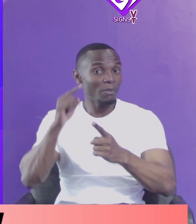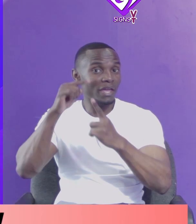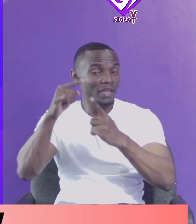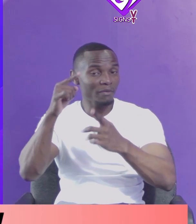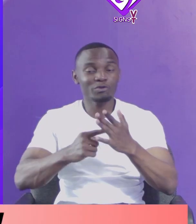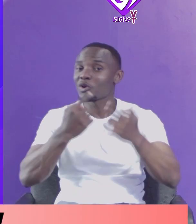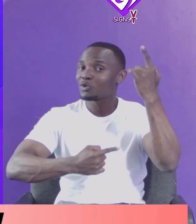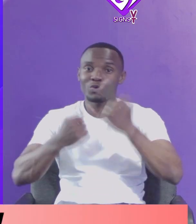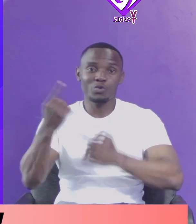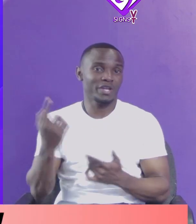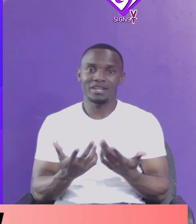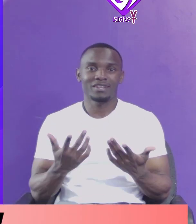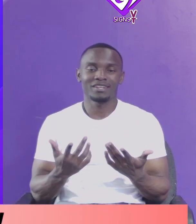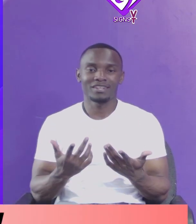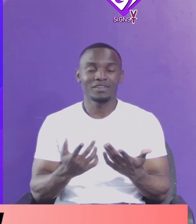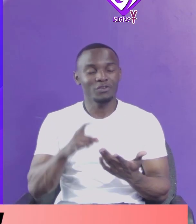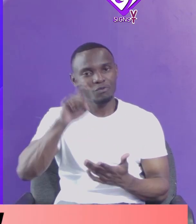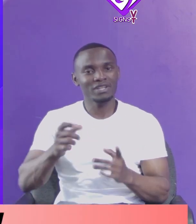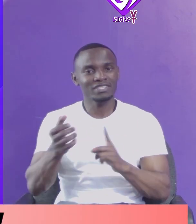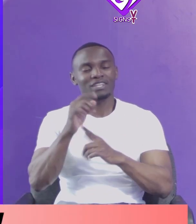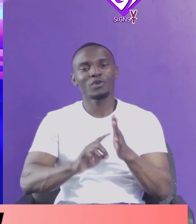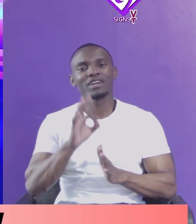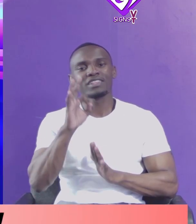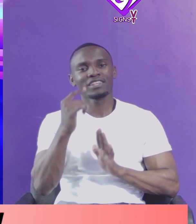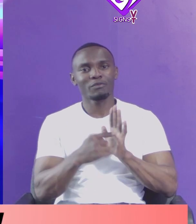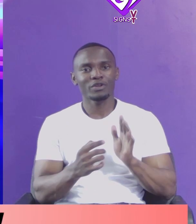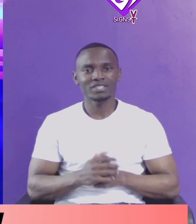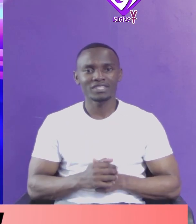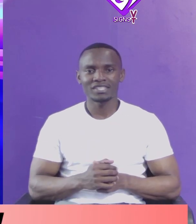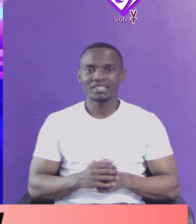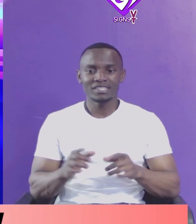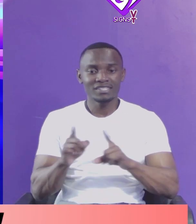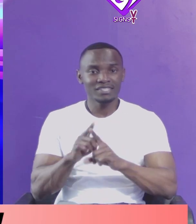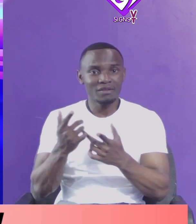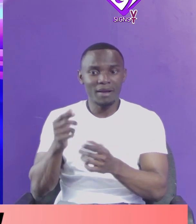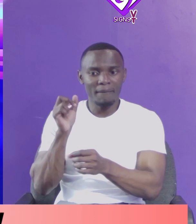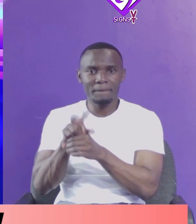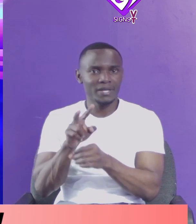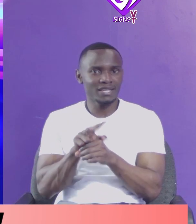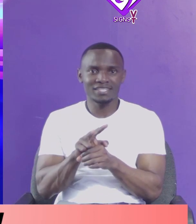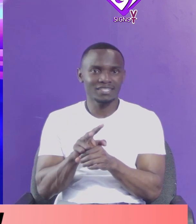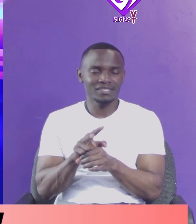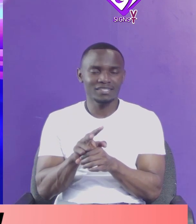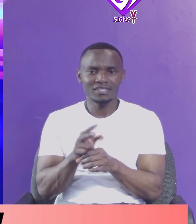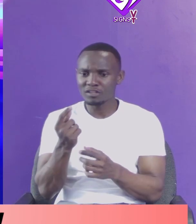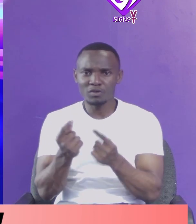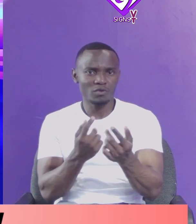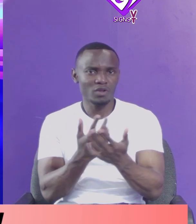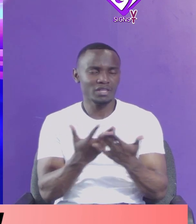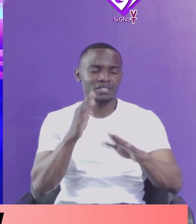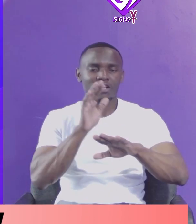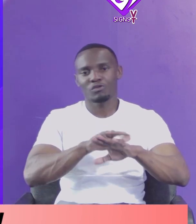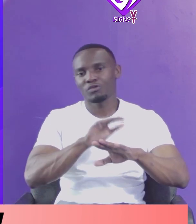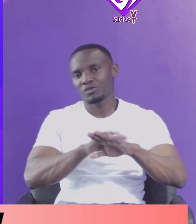Otherwise, you always have to get the 3 points. Right now, corner feels like a penalty kick. Eh? Right. Yeah. So Right. I think they're really good. I mean,